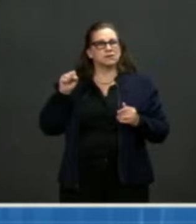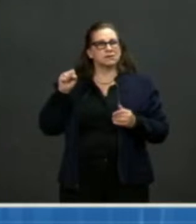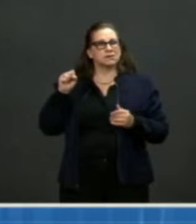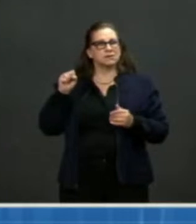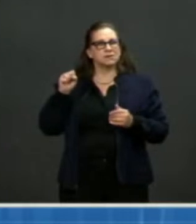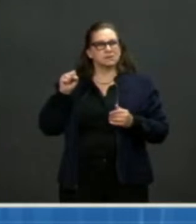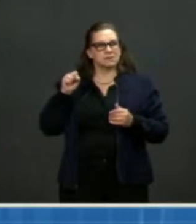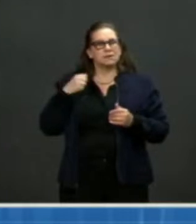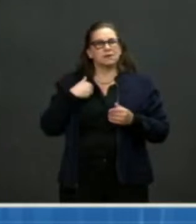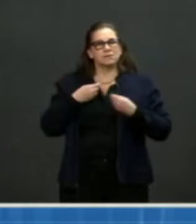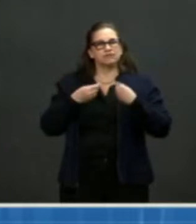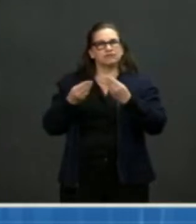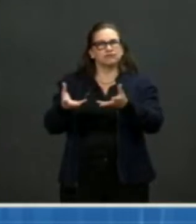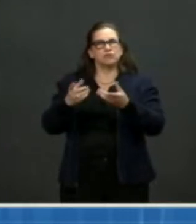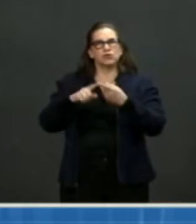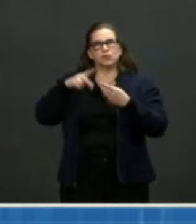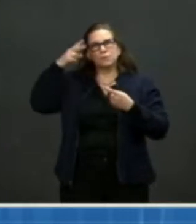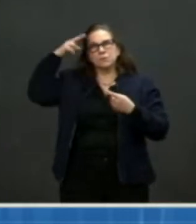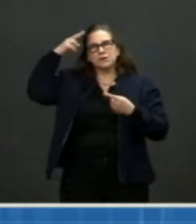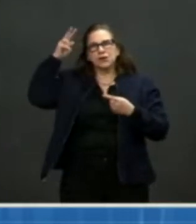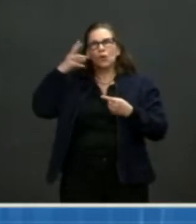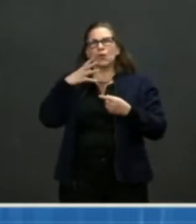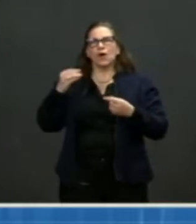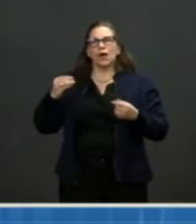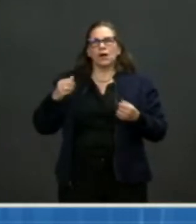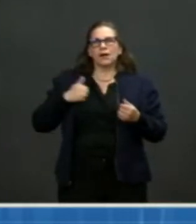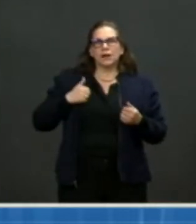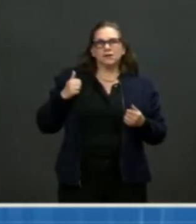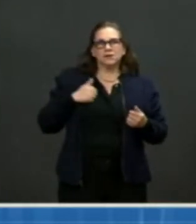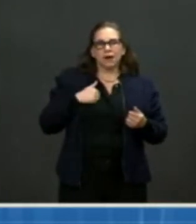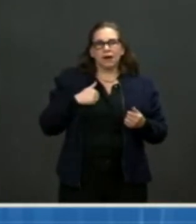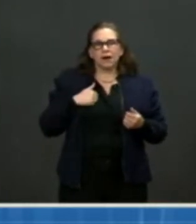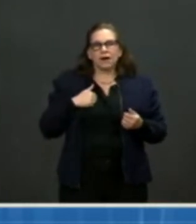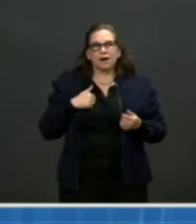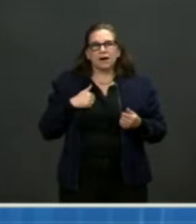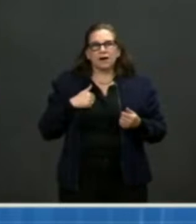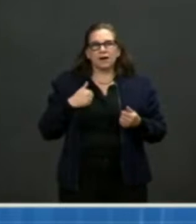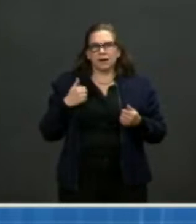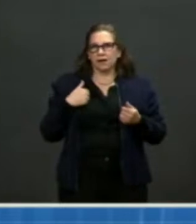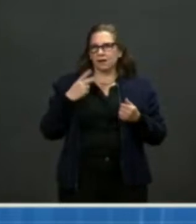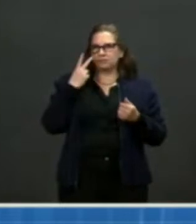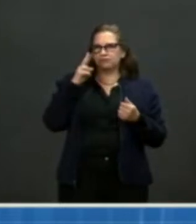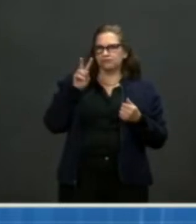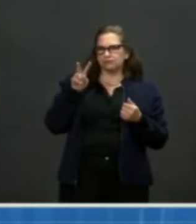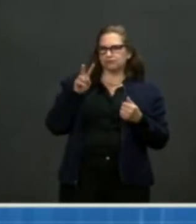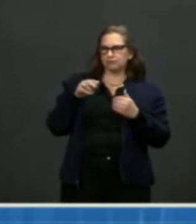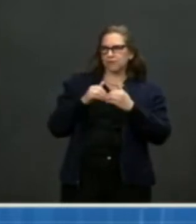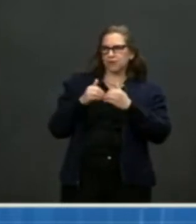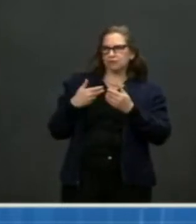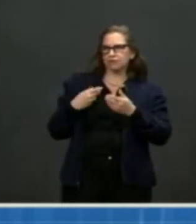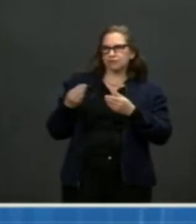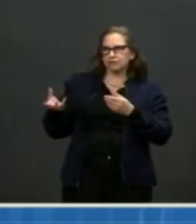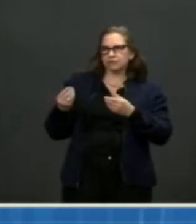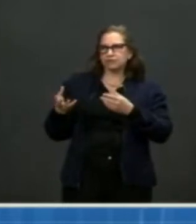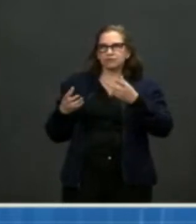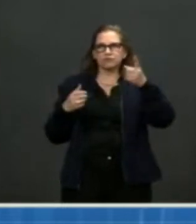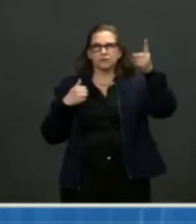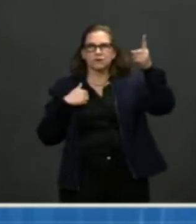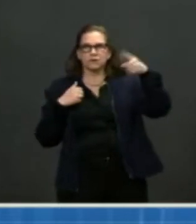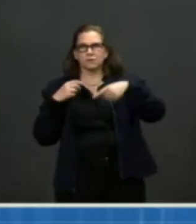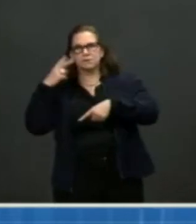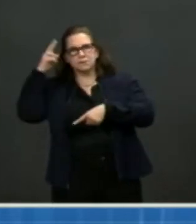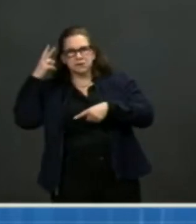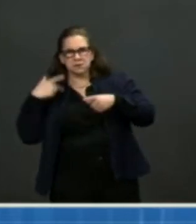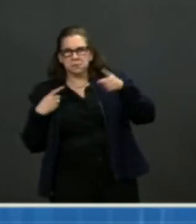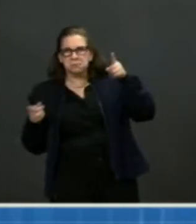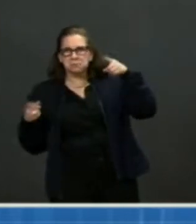events. So we are obviously monitoring the scenarios very closely and tracking these closely. Obviously, it